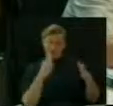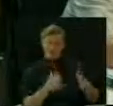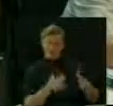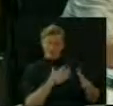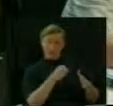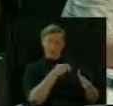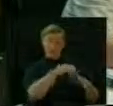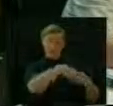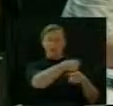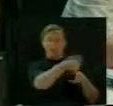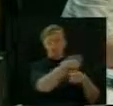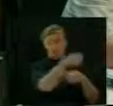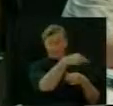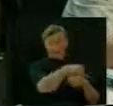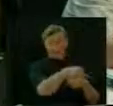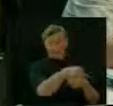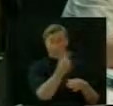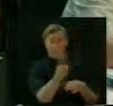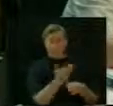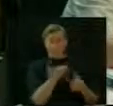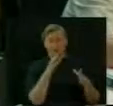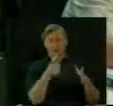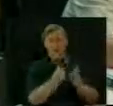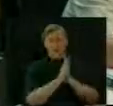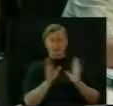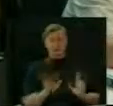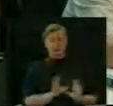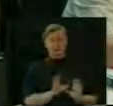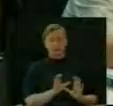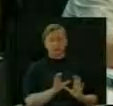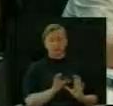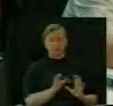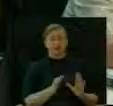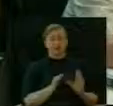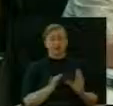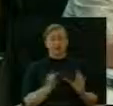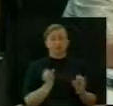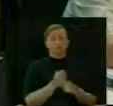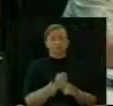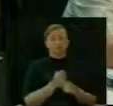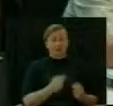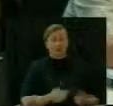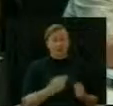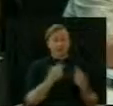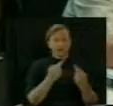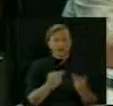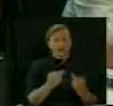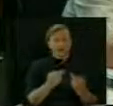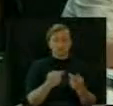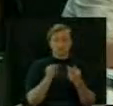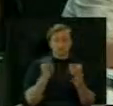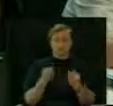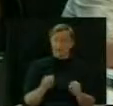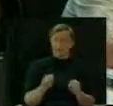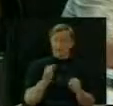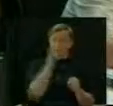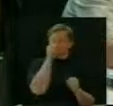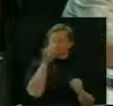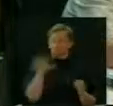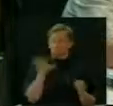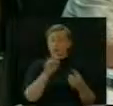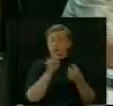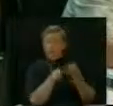some outsiders. All we're asking them to do is make a recommendation, series of recommendations that we are free to